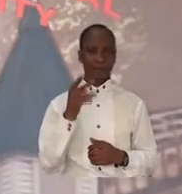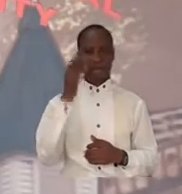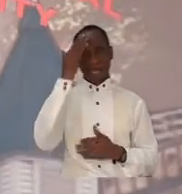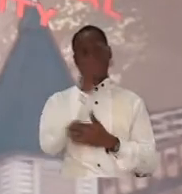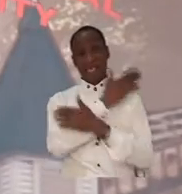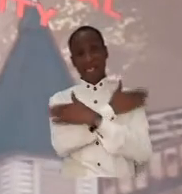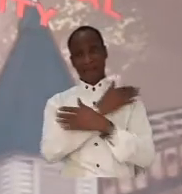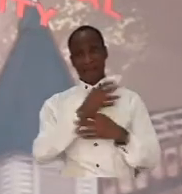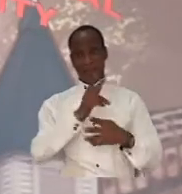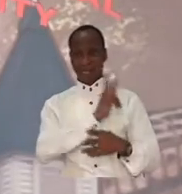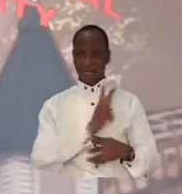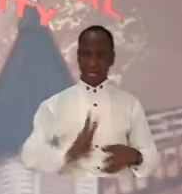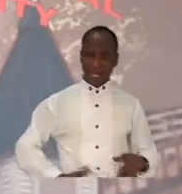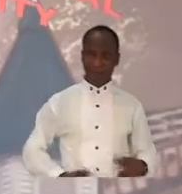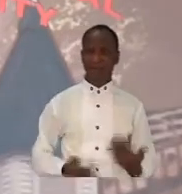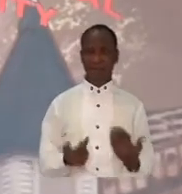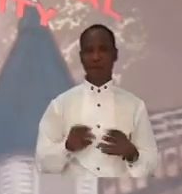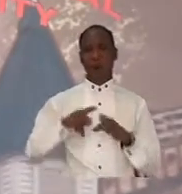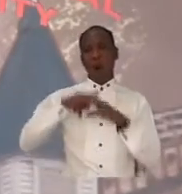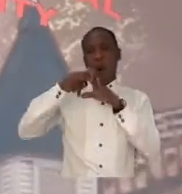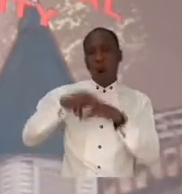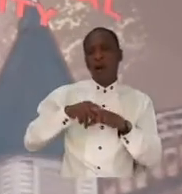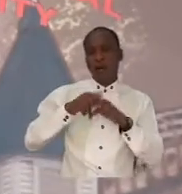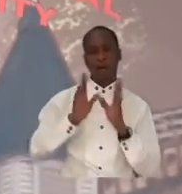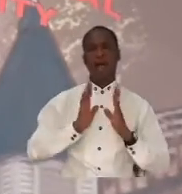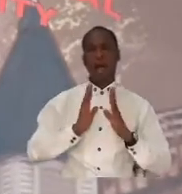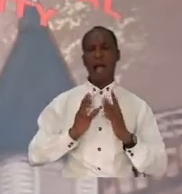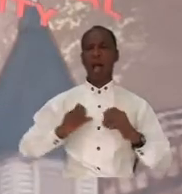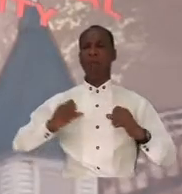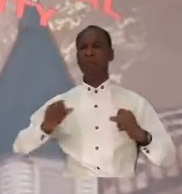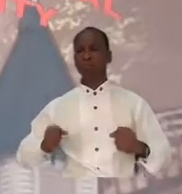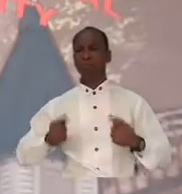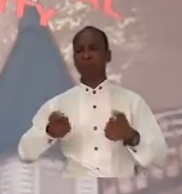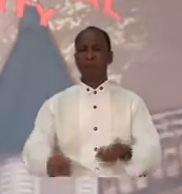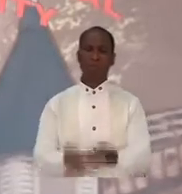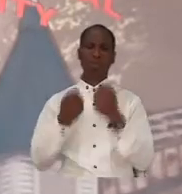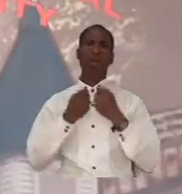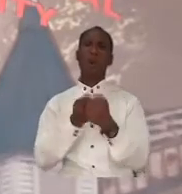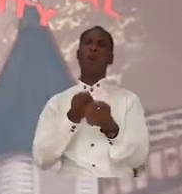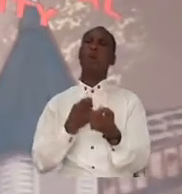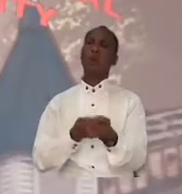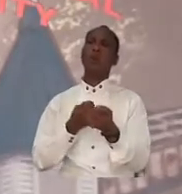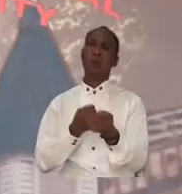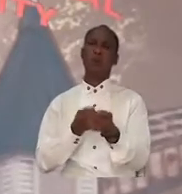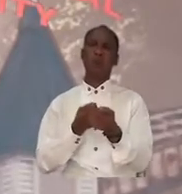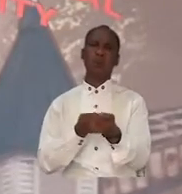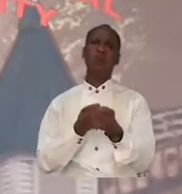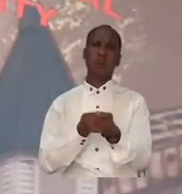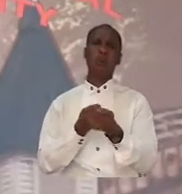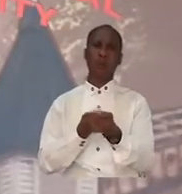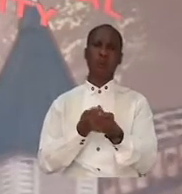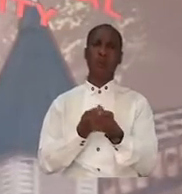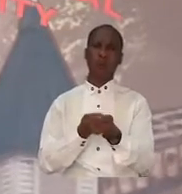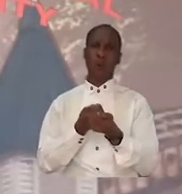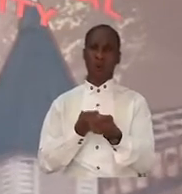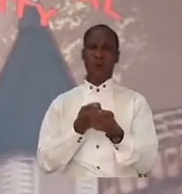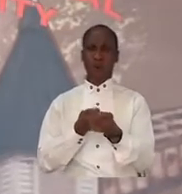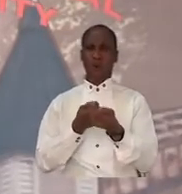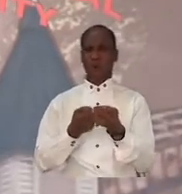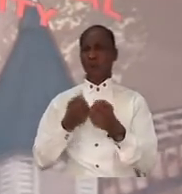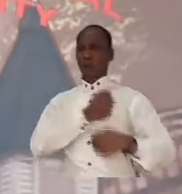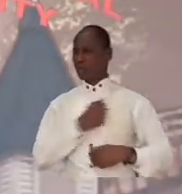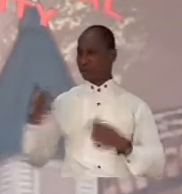pharaoh omo ma no ponko mseshi ponko ma ne tena so asoja fo won edi animu ni won edi akire ni won mu di ni nchemu ni